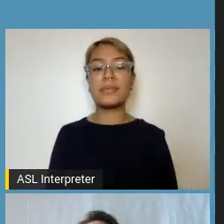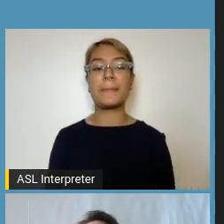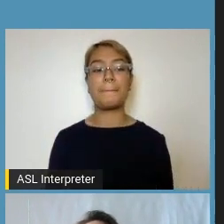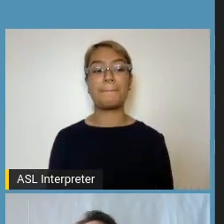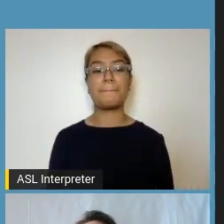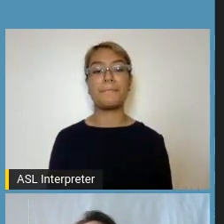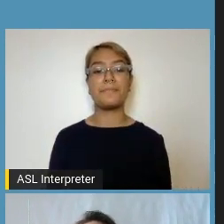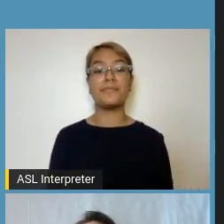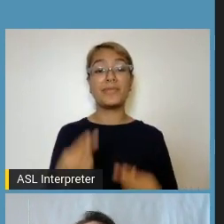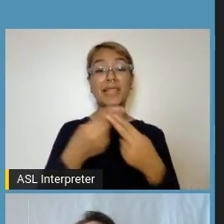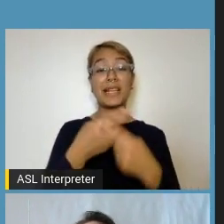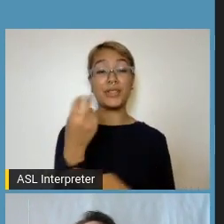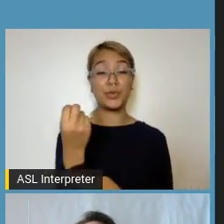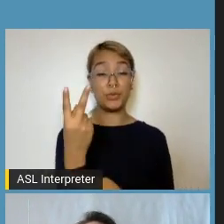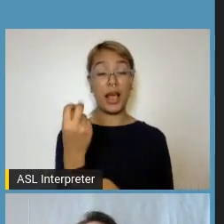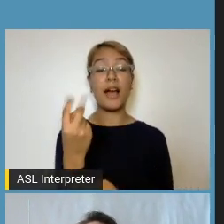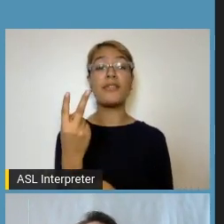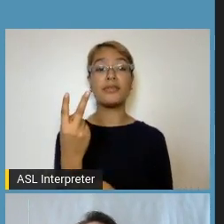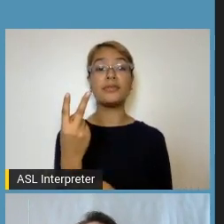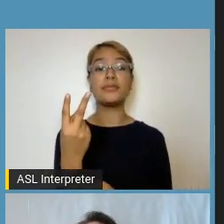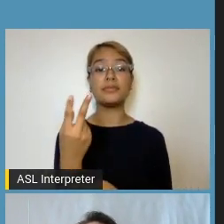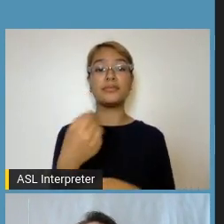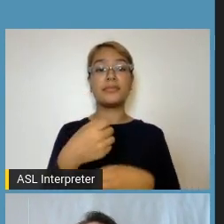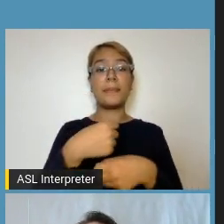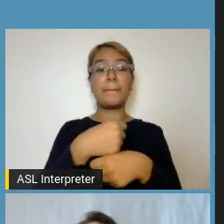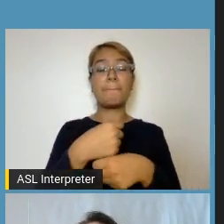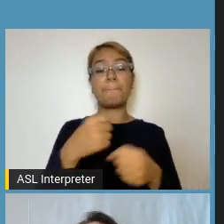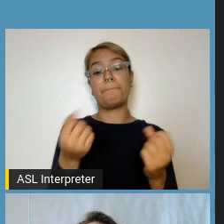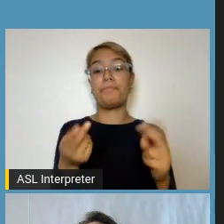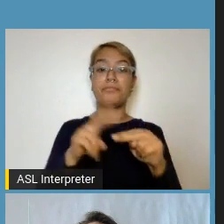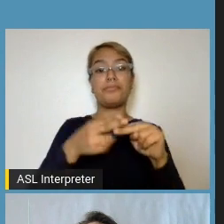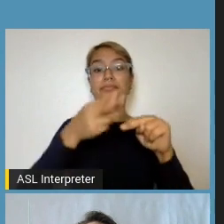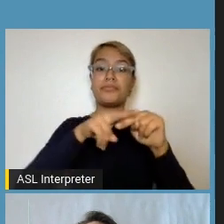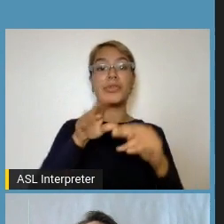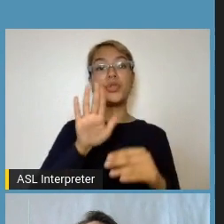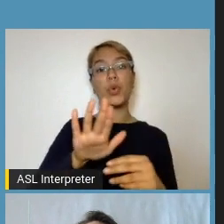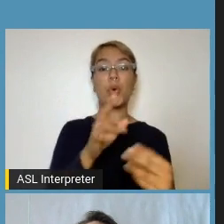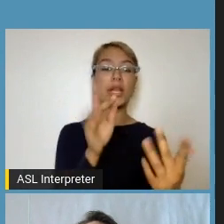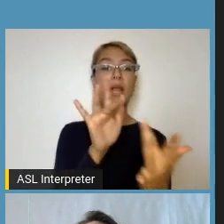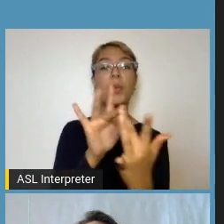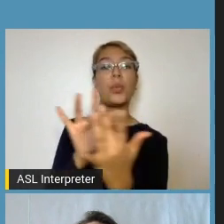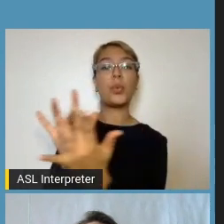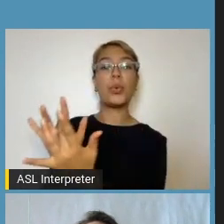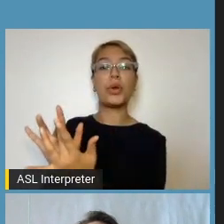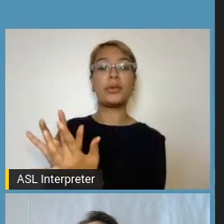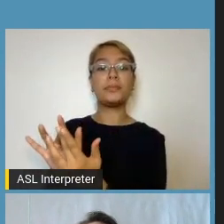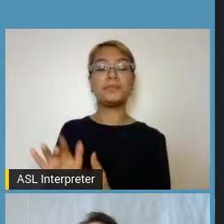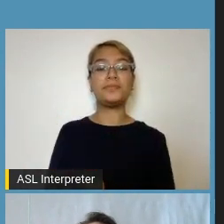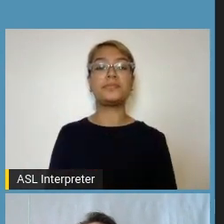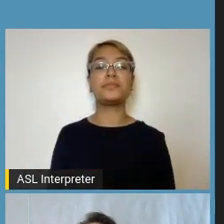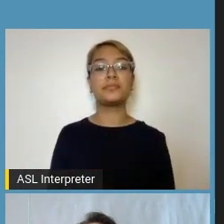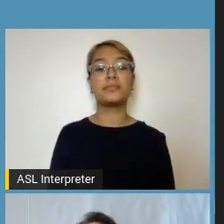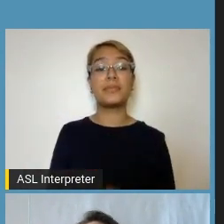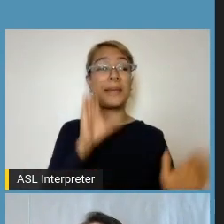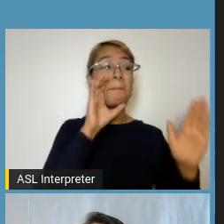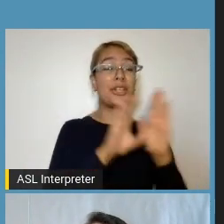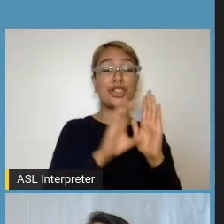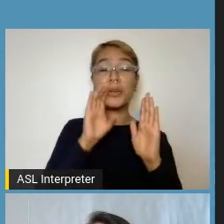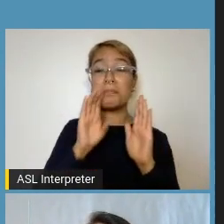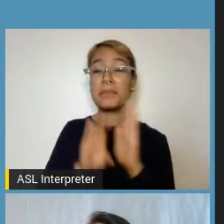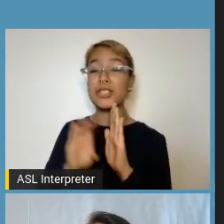Slide 12 is titled Build Your Network. It shows three images. Left to right they are Fordham University,